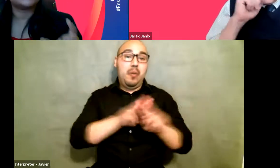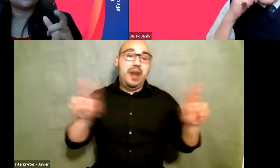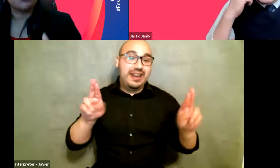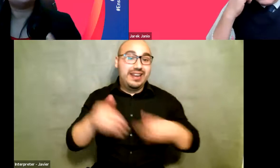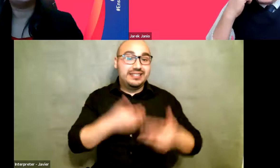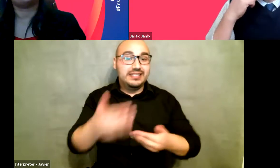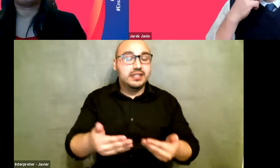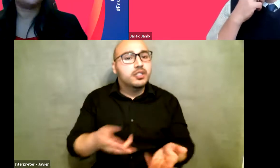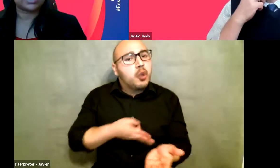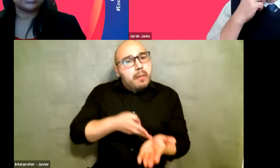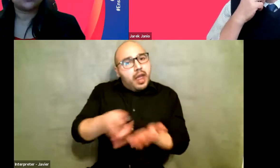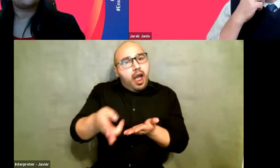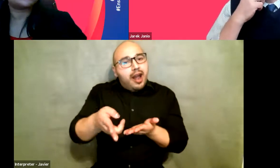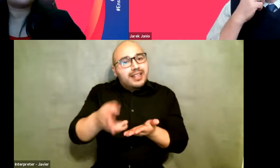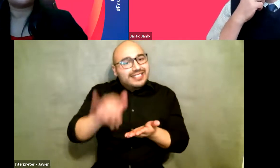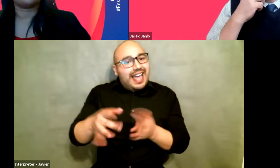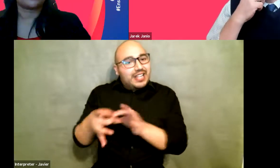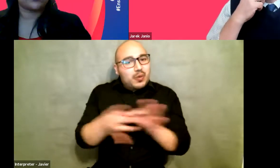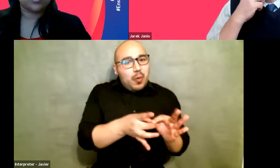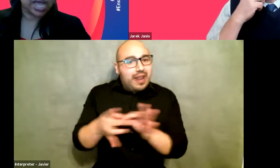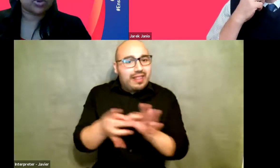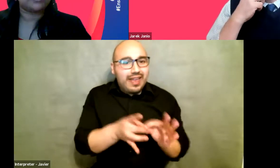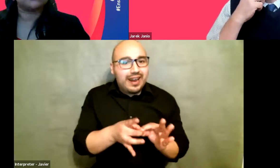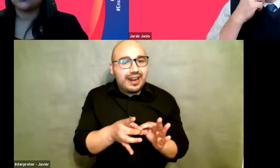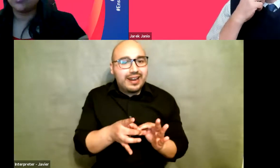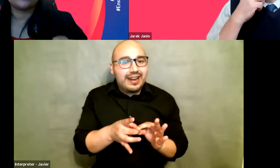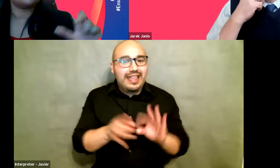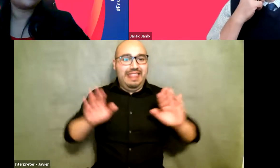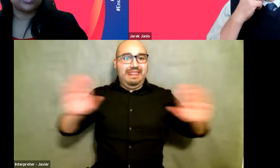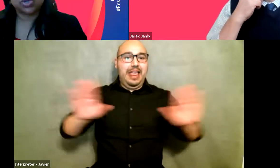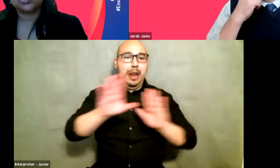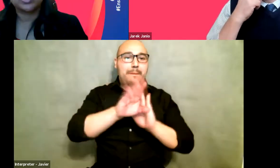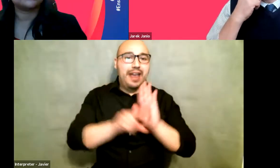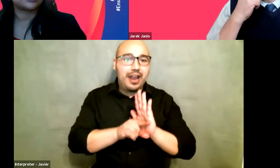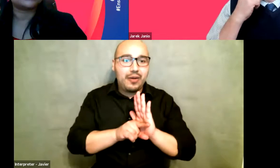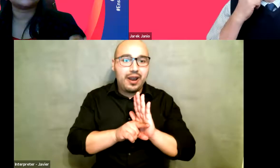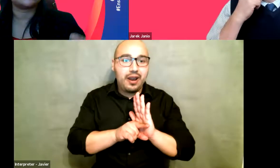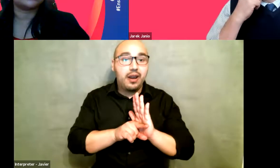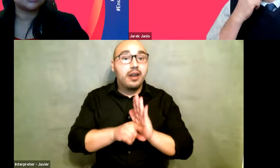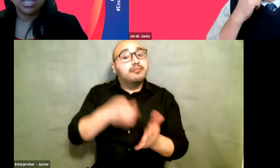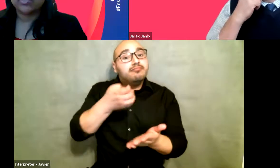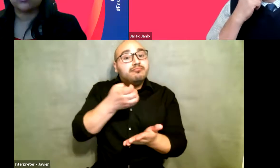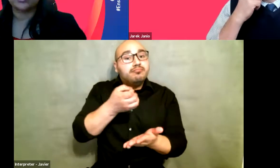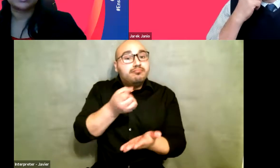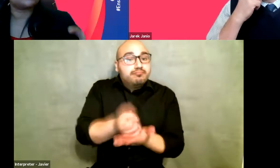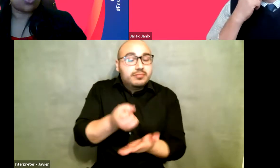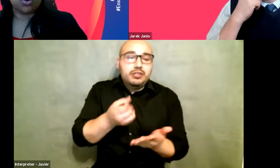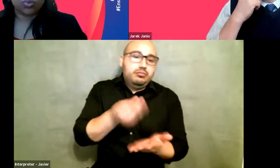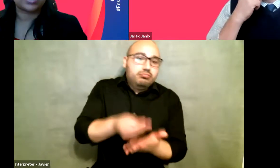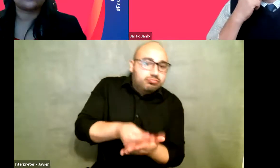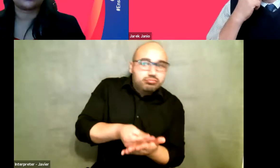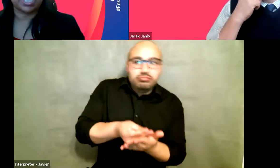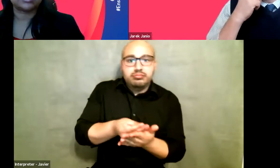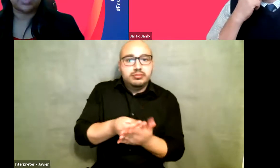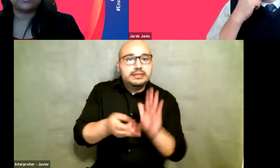honest, is often correlated with something about their background, whether it be their socioeconomic status, their race,